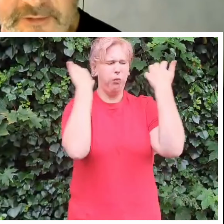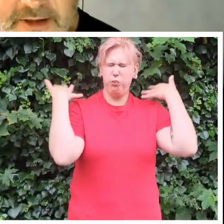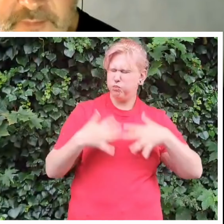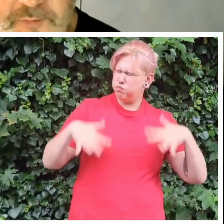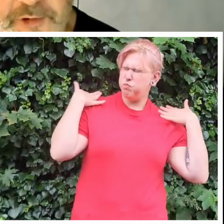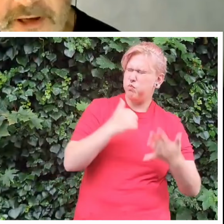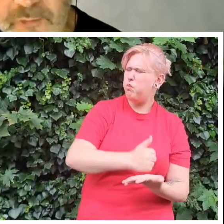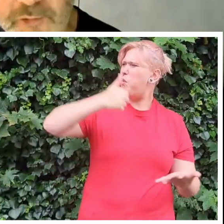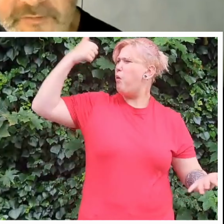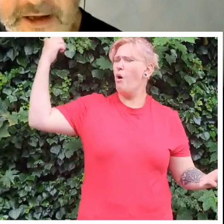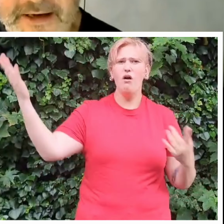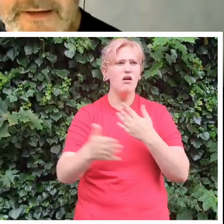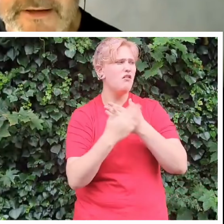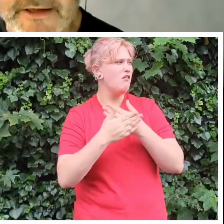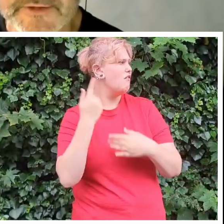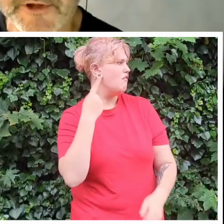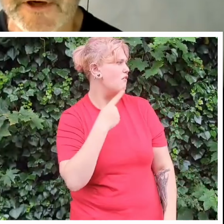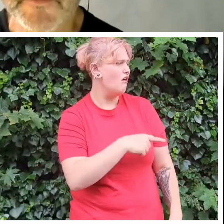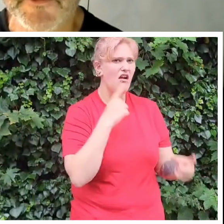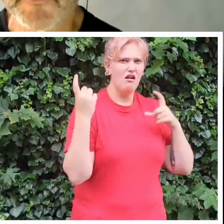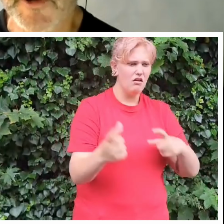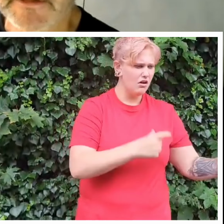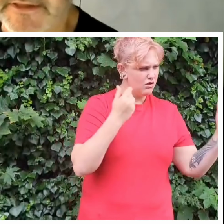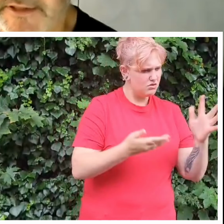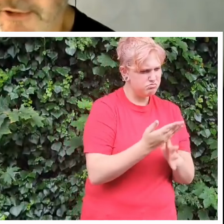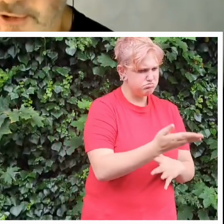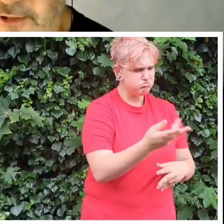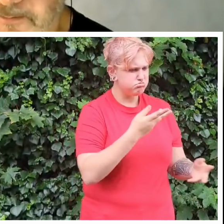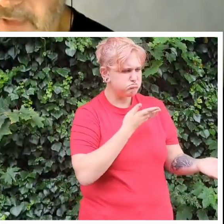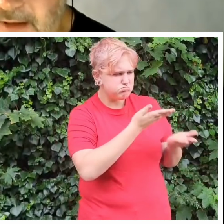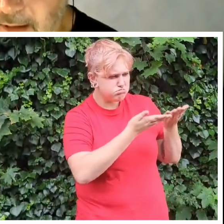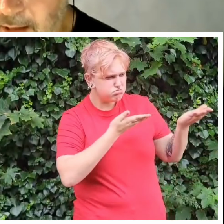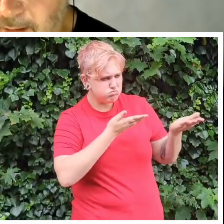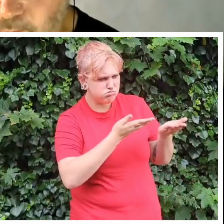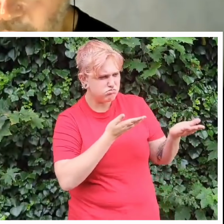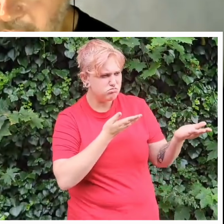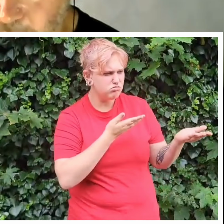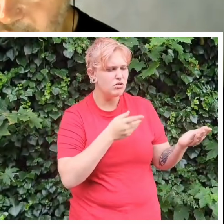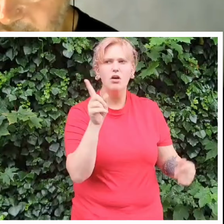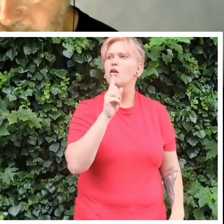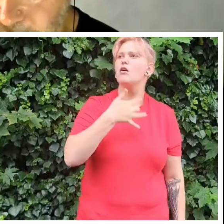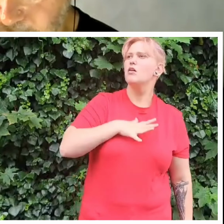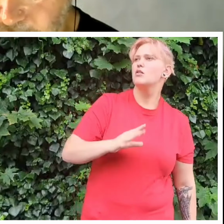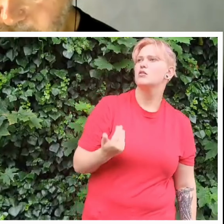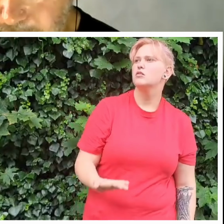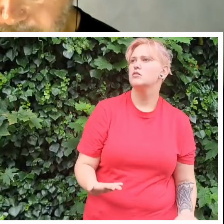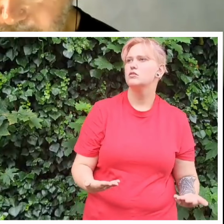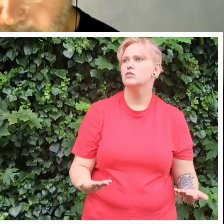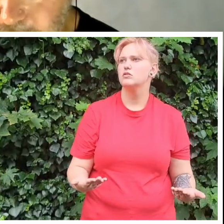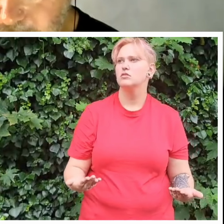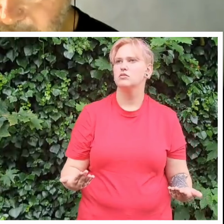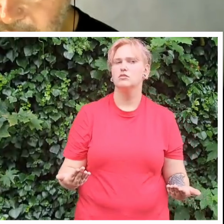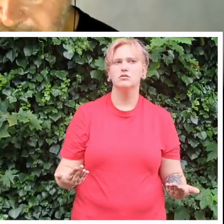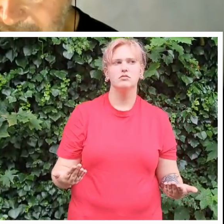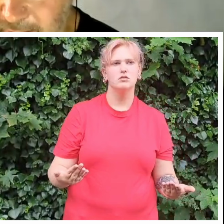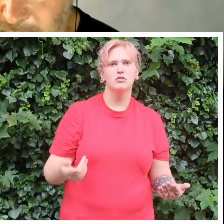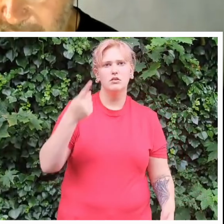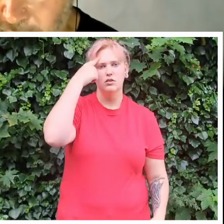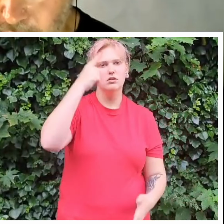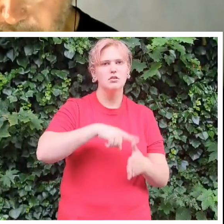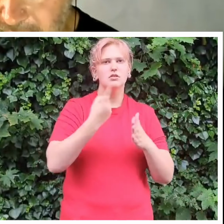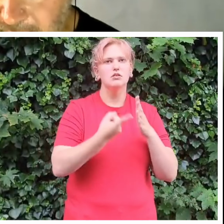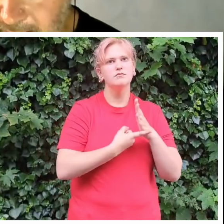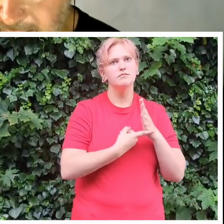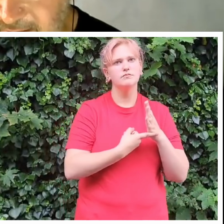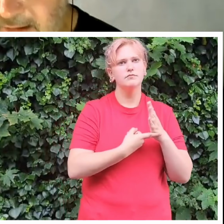amazing, incredible. And we'll get more of that as we go through our discussion. What I want to think